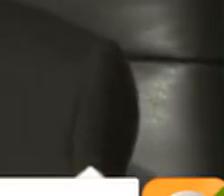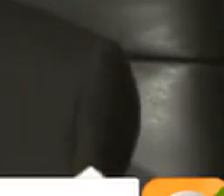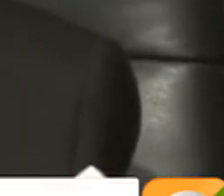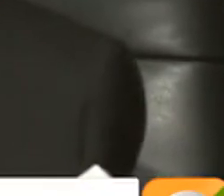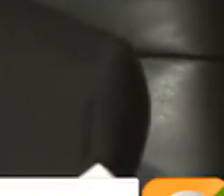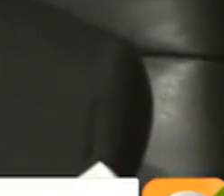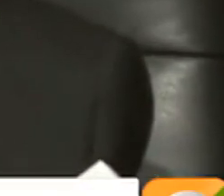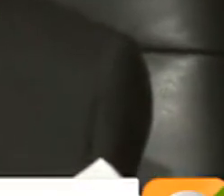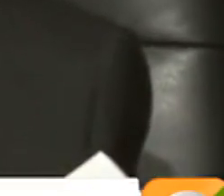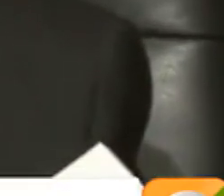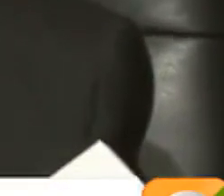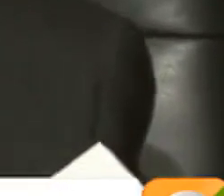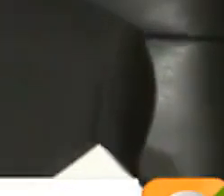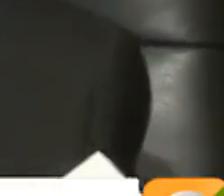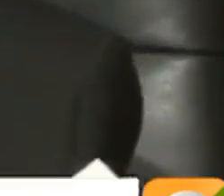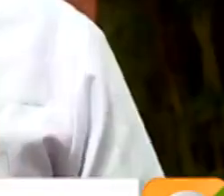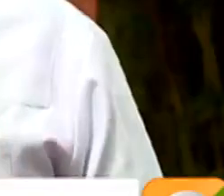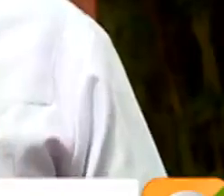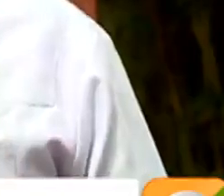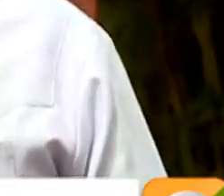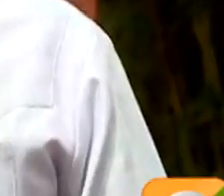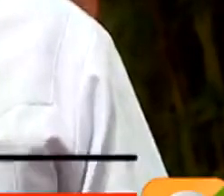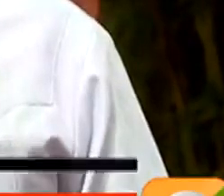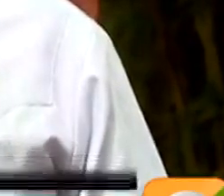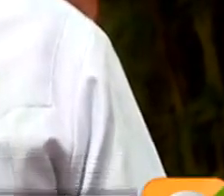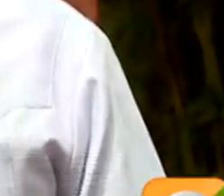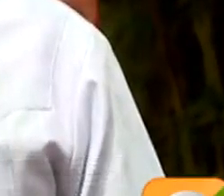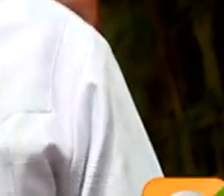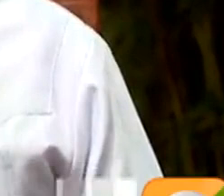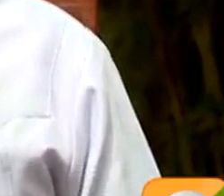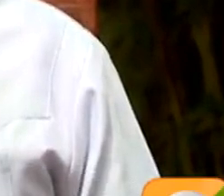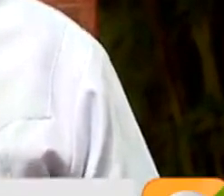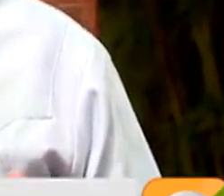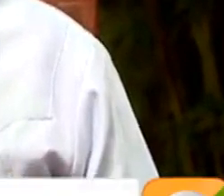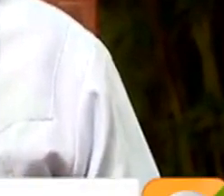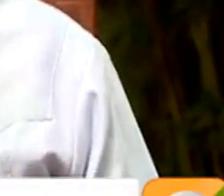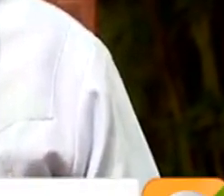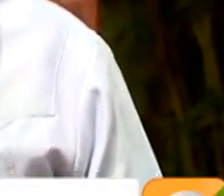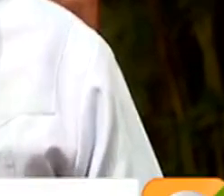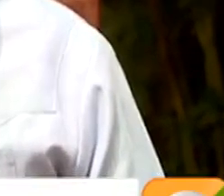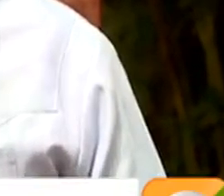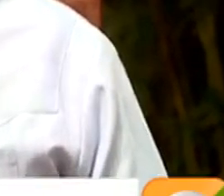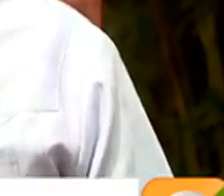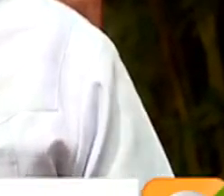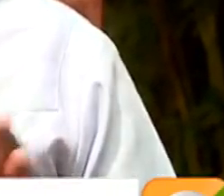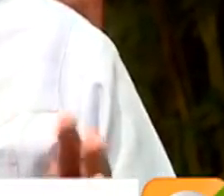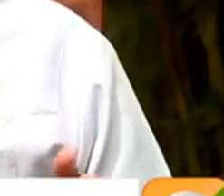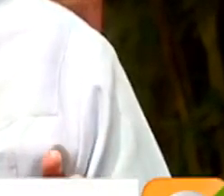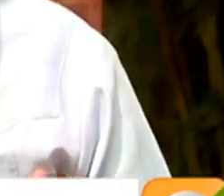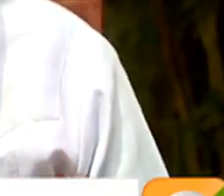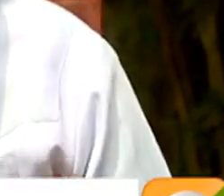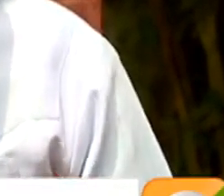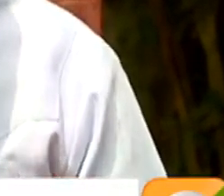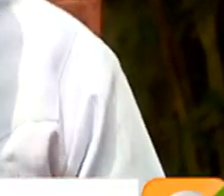varieties using our own local expertise. The general policy framework was a guide within